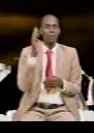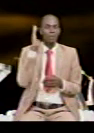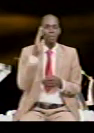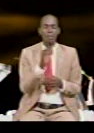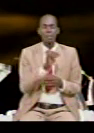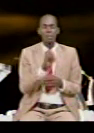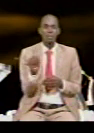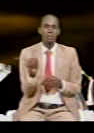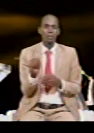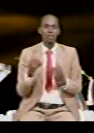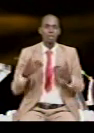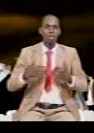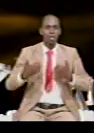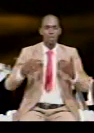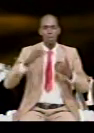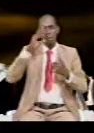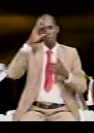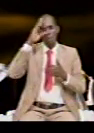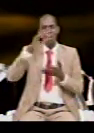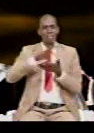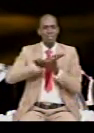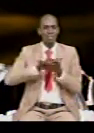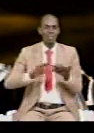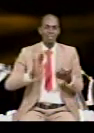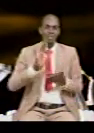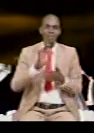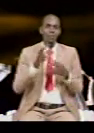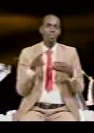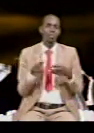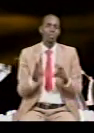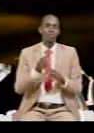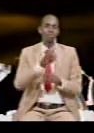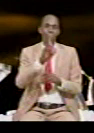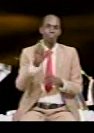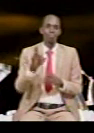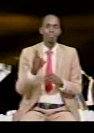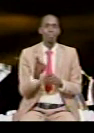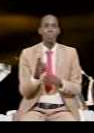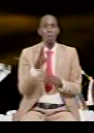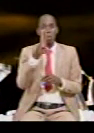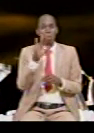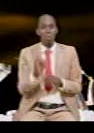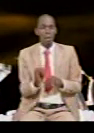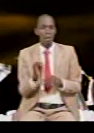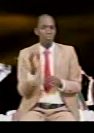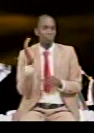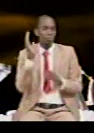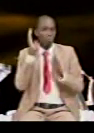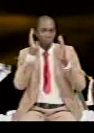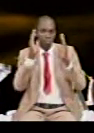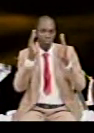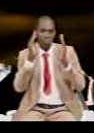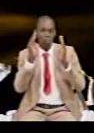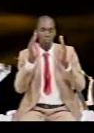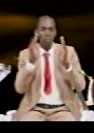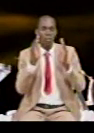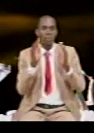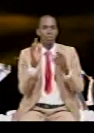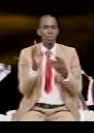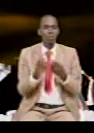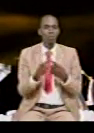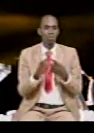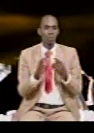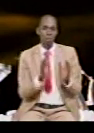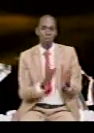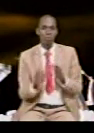shall a young man cleanse his way? By taking heed thereto according to